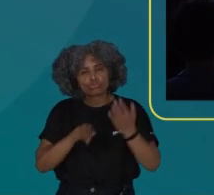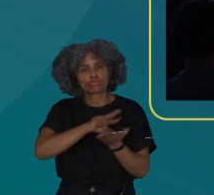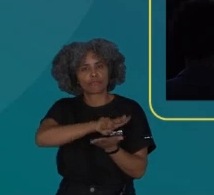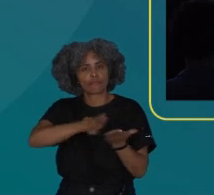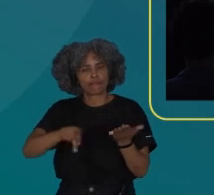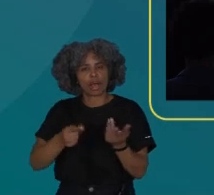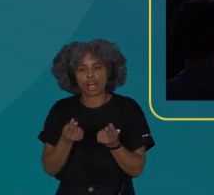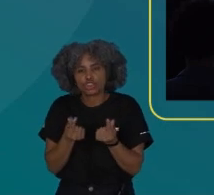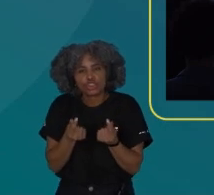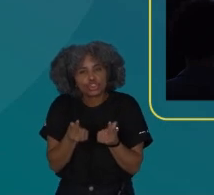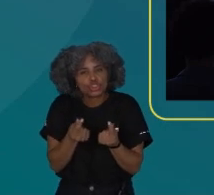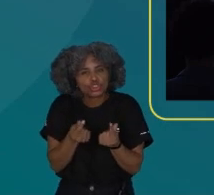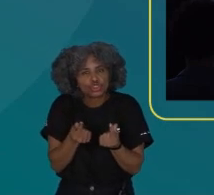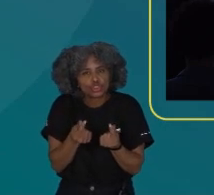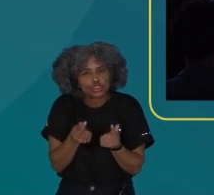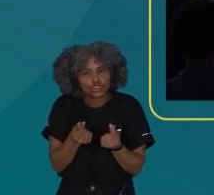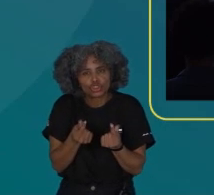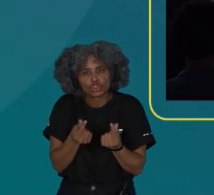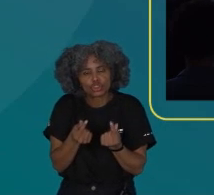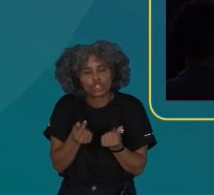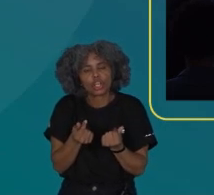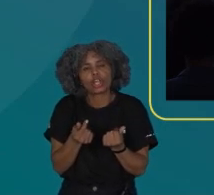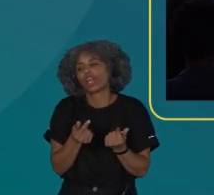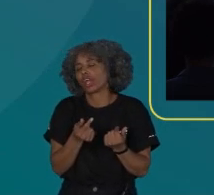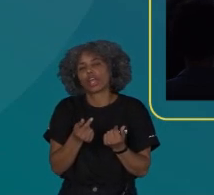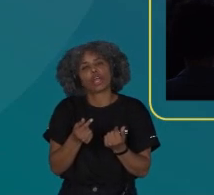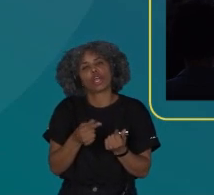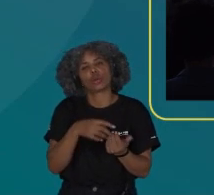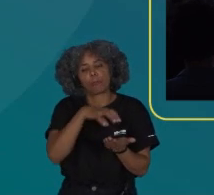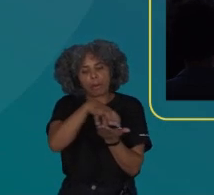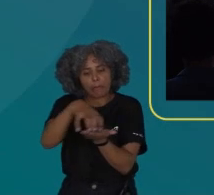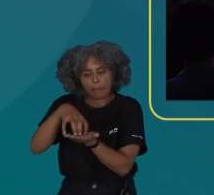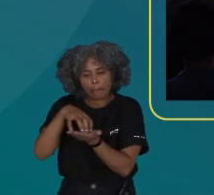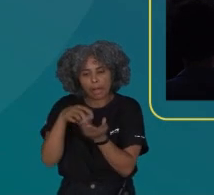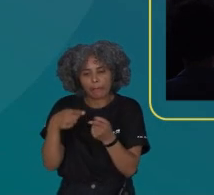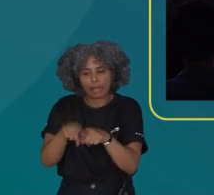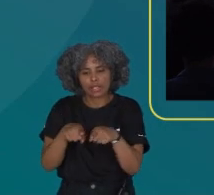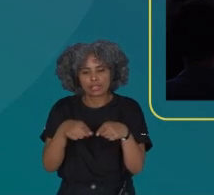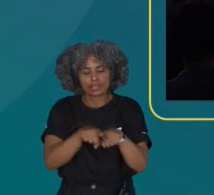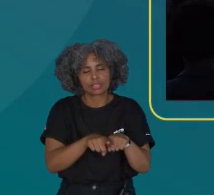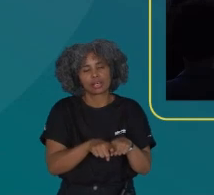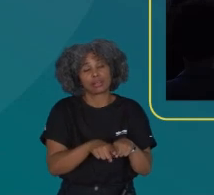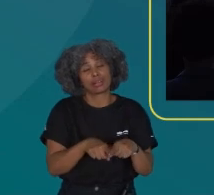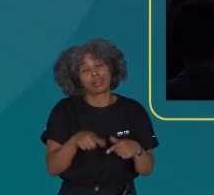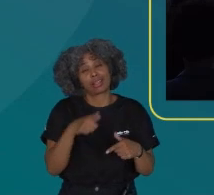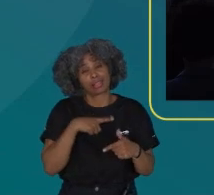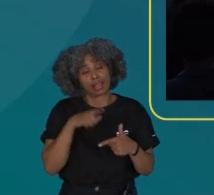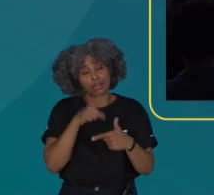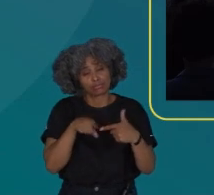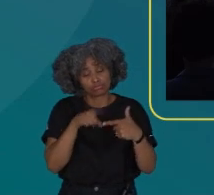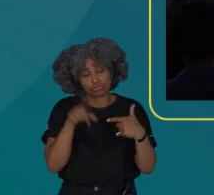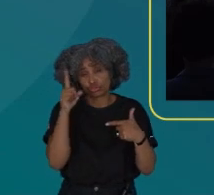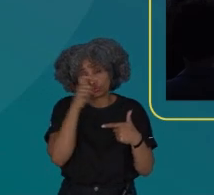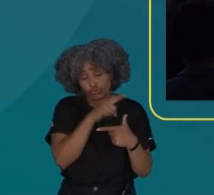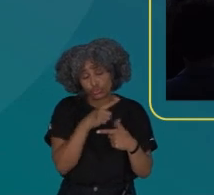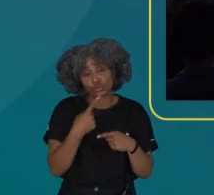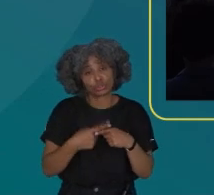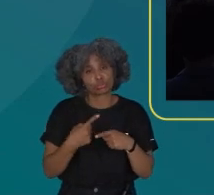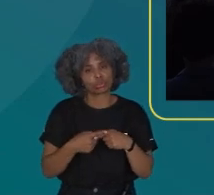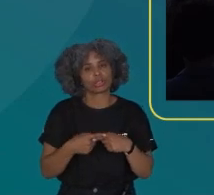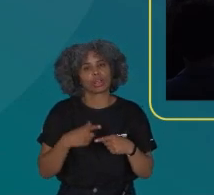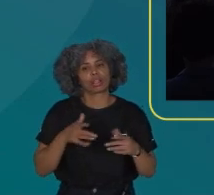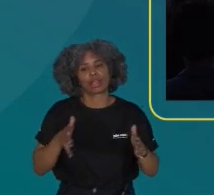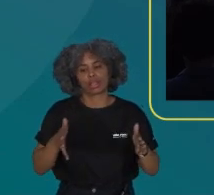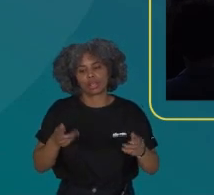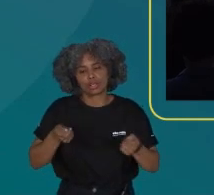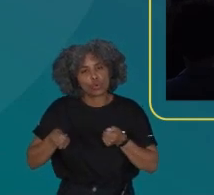and partnerships. So what we're also talking about is multi-level governance, from global to local and from local to global.